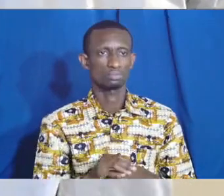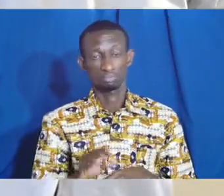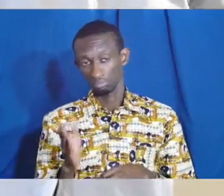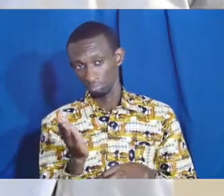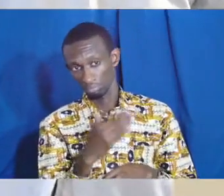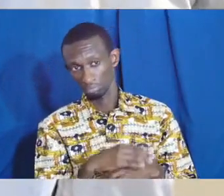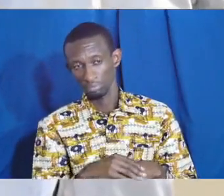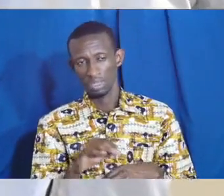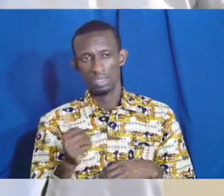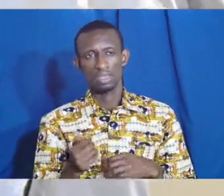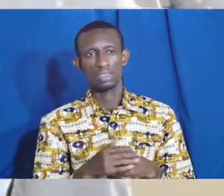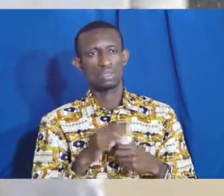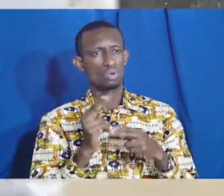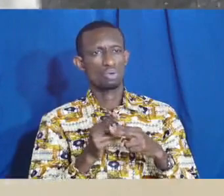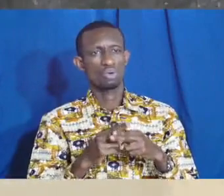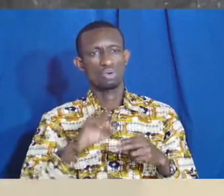catalase. The catalase,